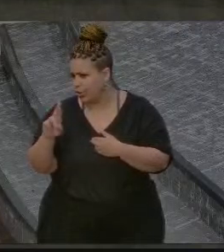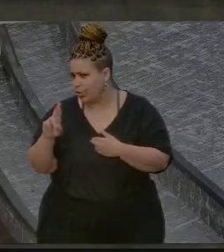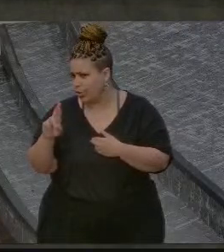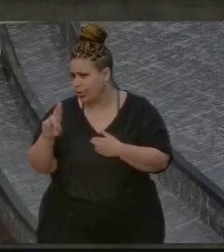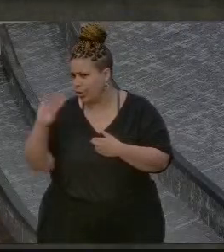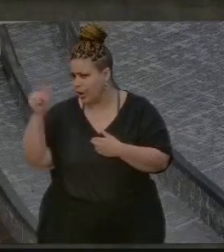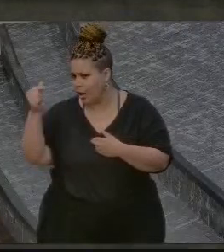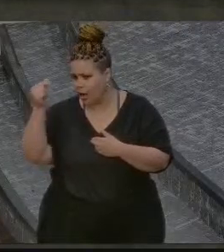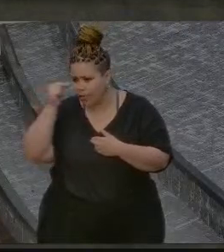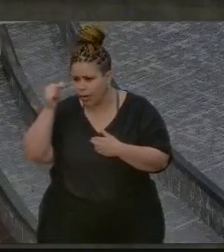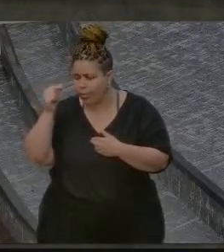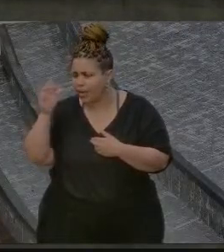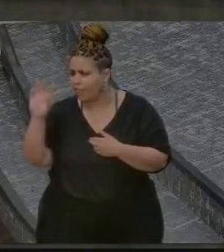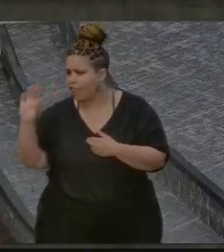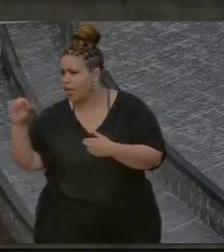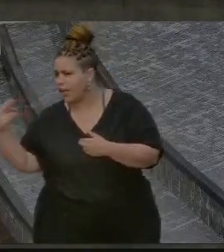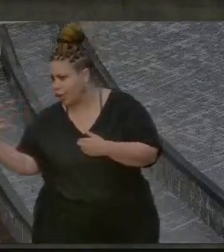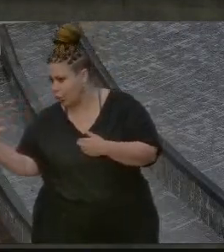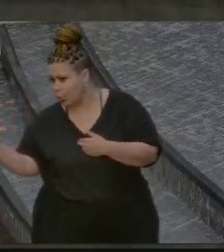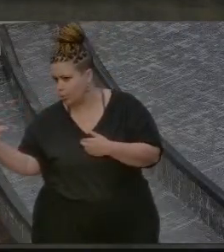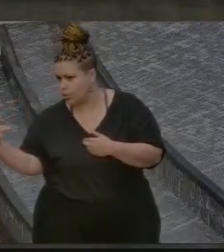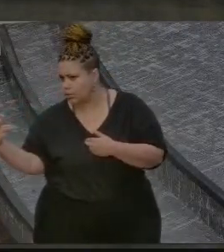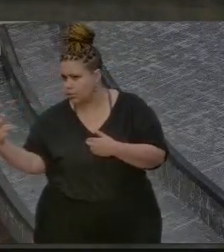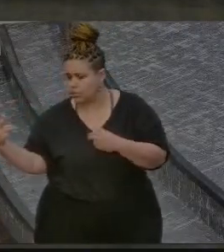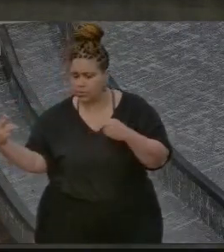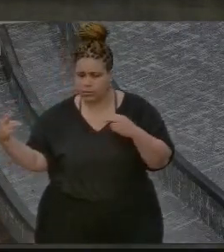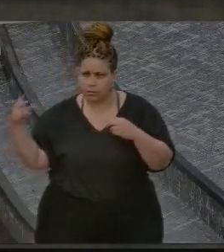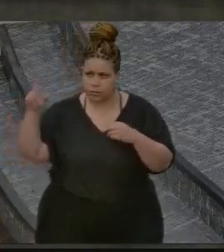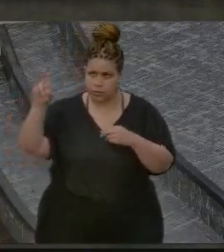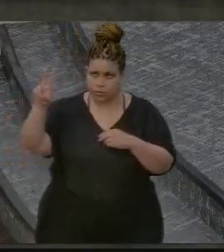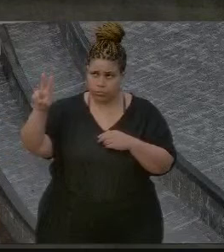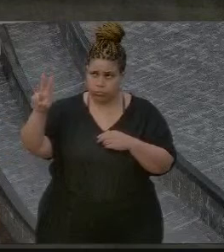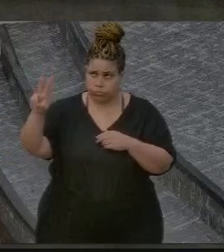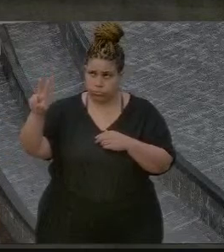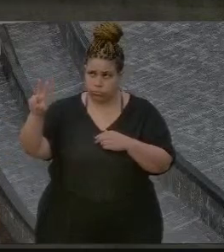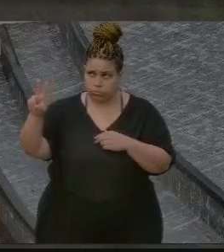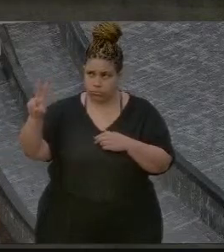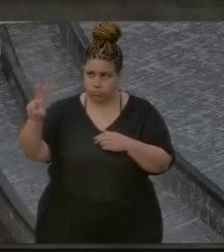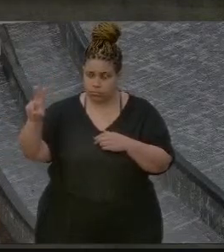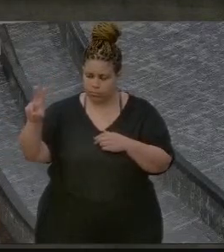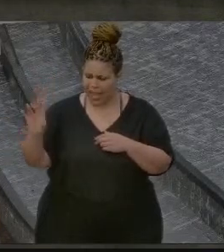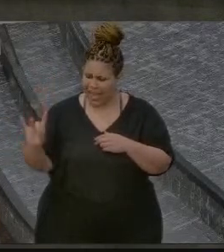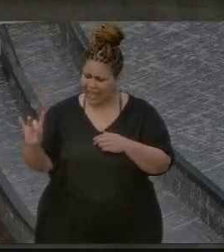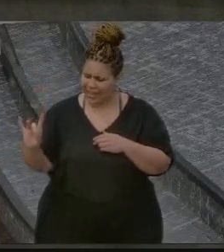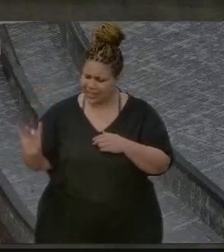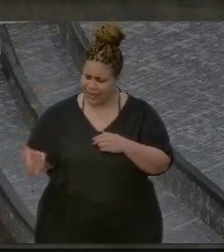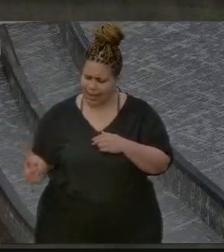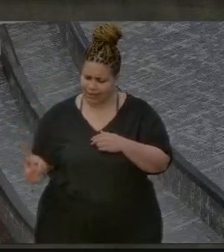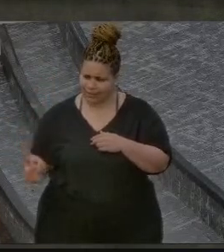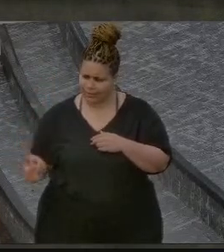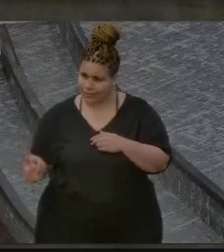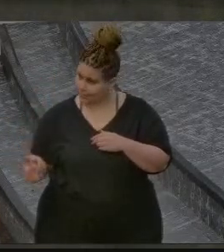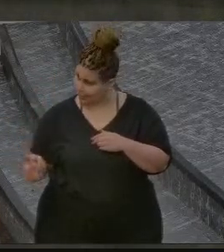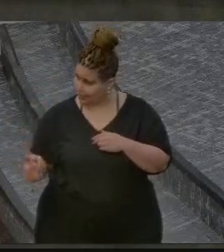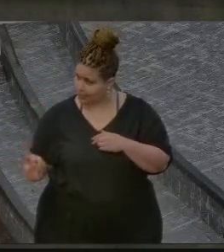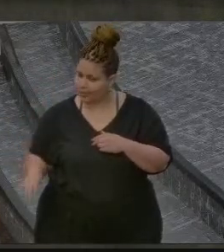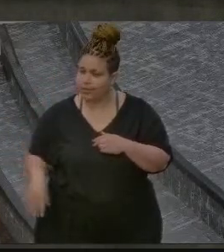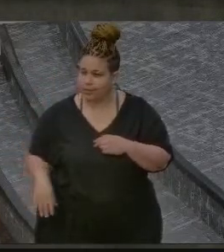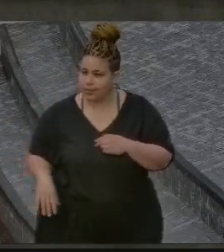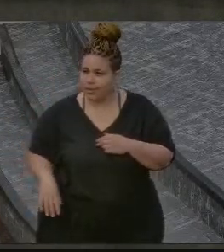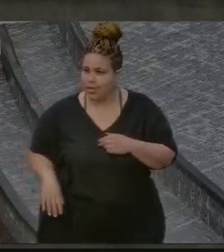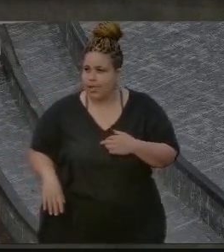2 and 9, that's correct. Okay. Well, it's not. 8, 9 is not okay, 9 2 and anymore, 8. but. Okay. All right. And so